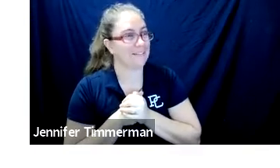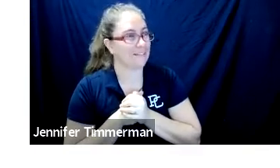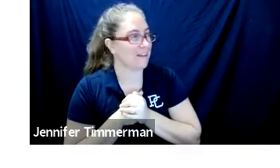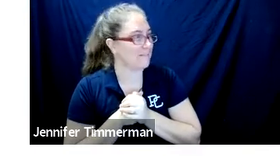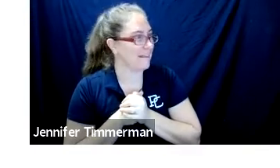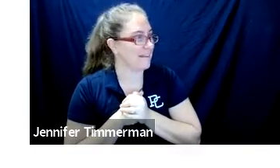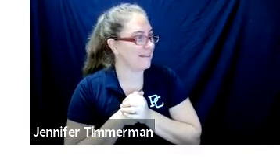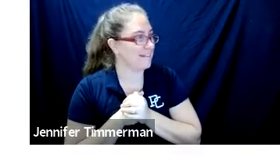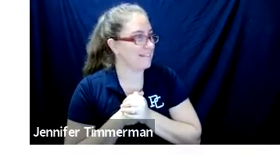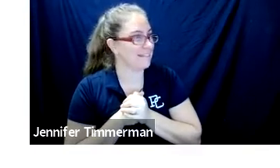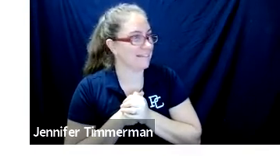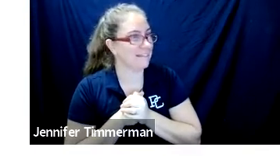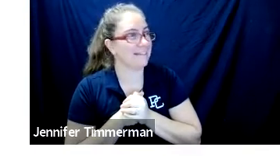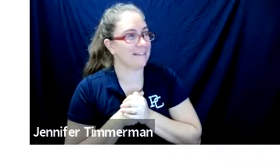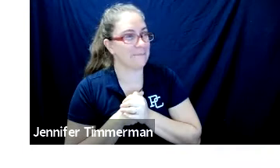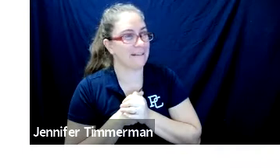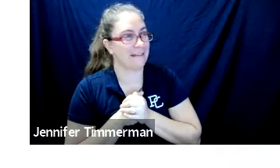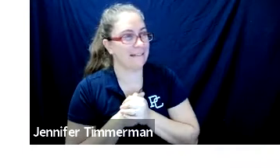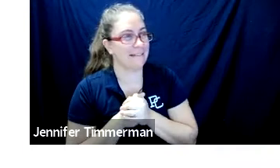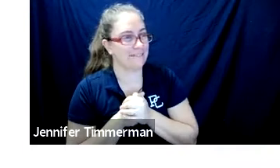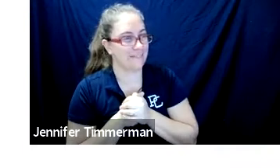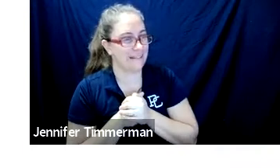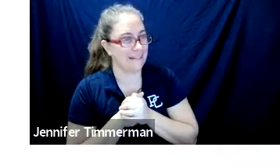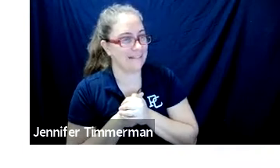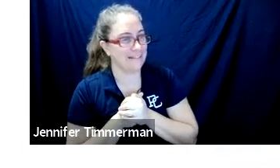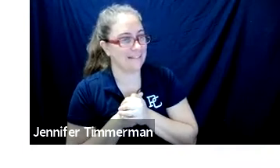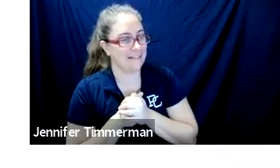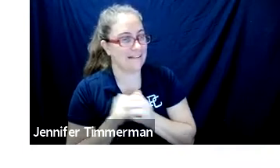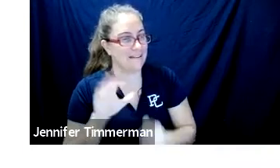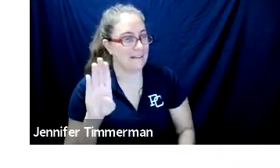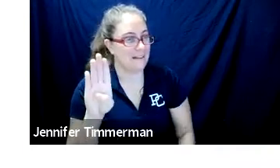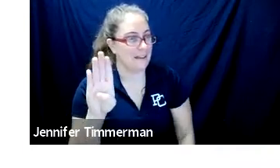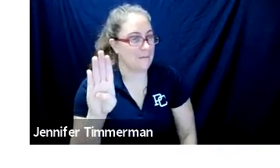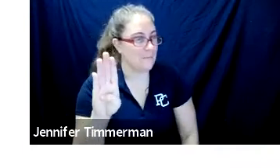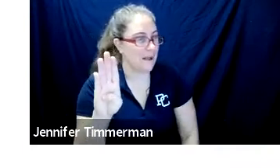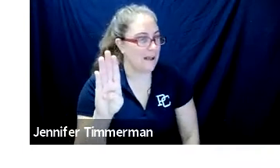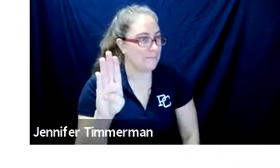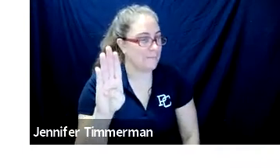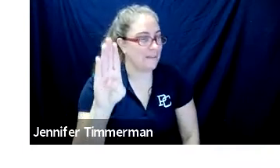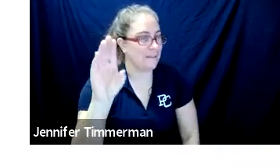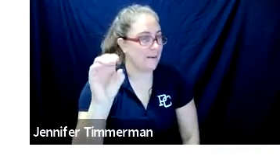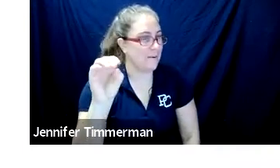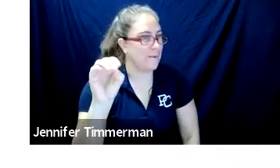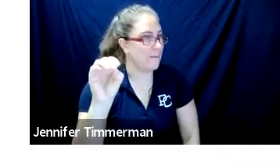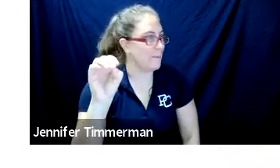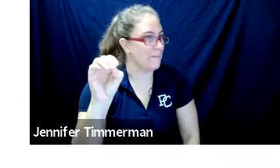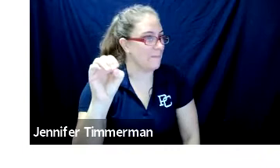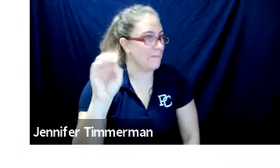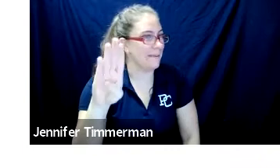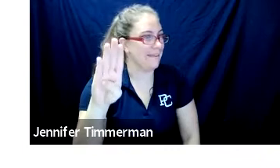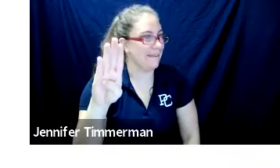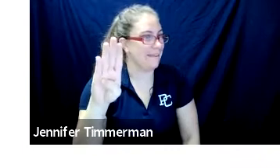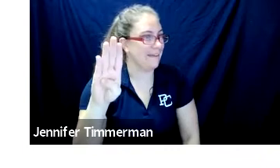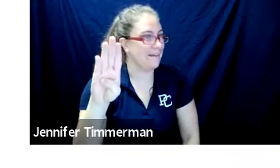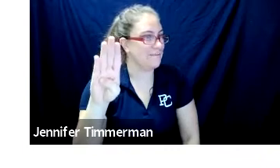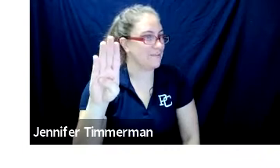Nice. Great job, Dennis. Good job, Benita and Jerice. And Bob,